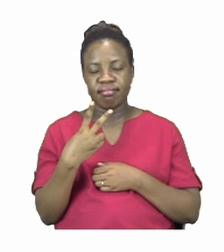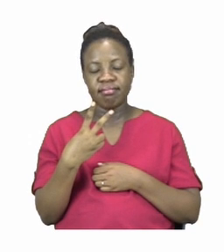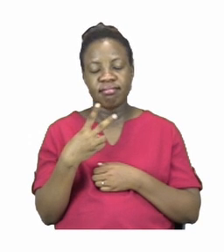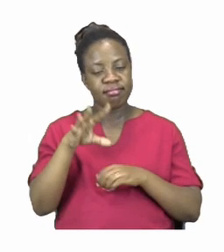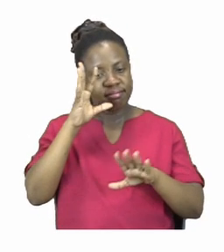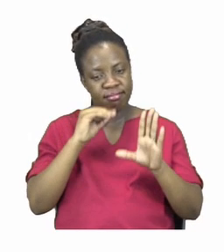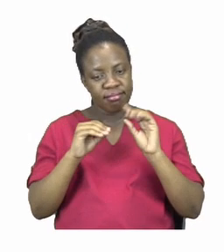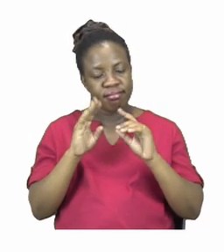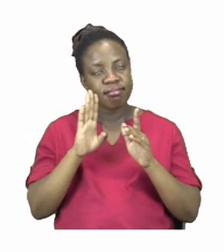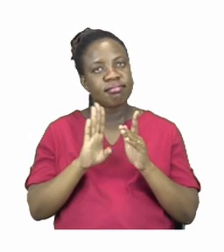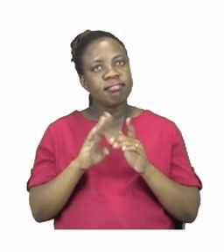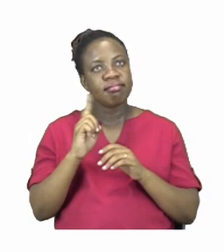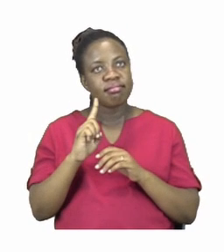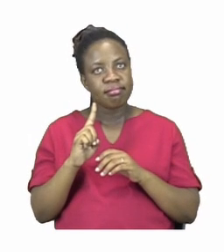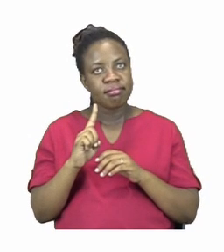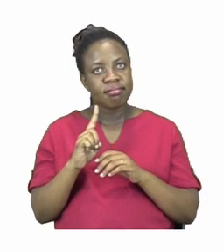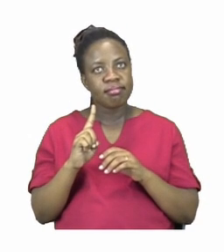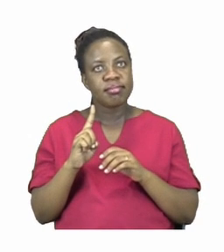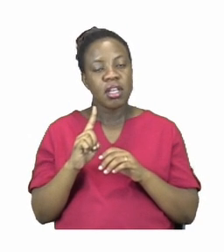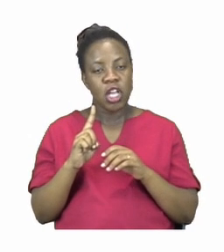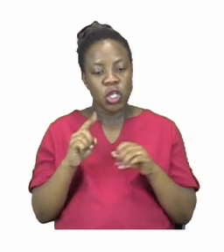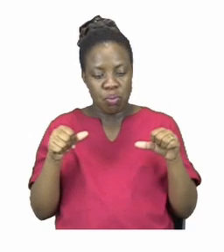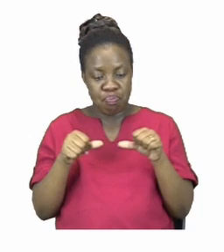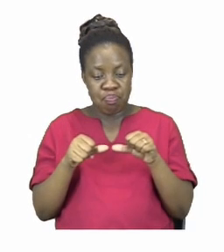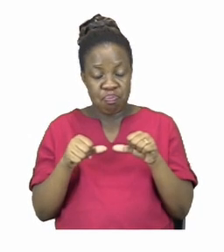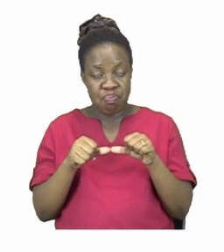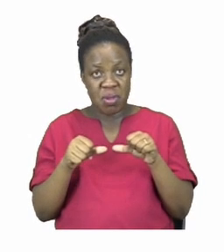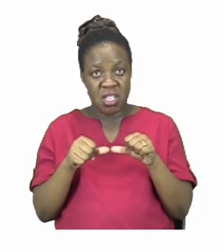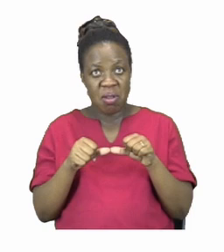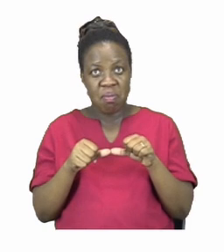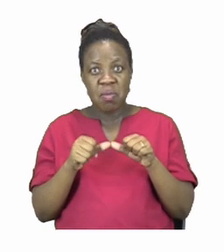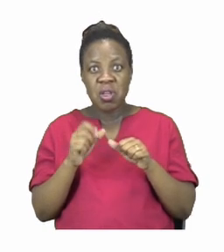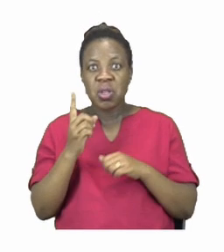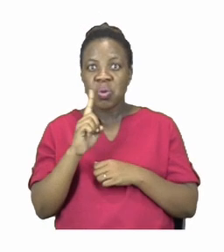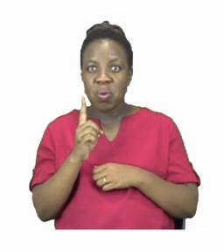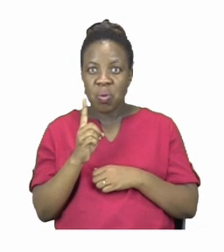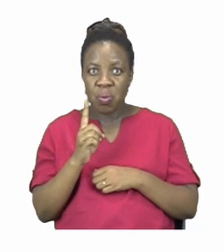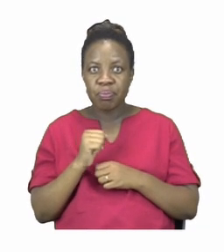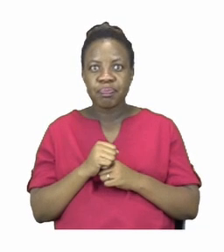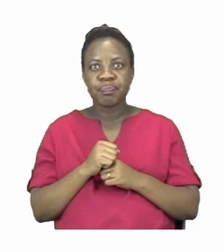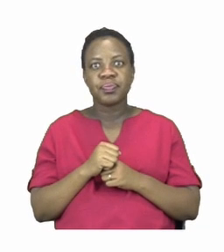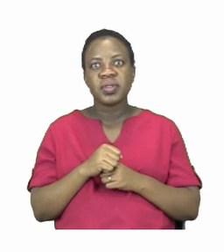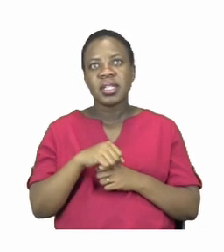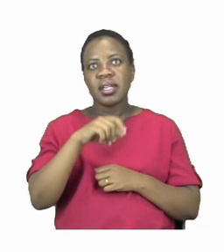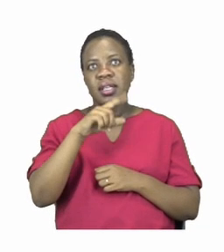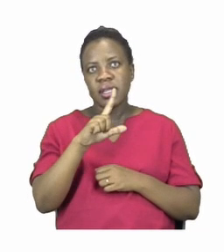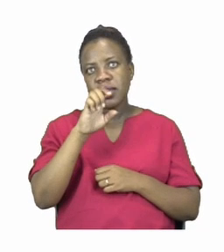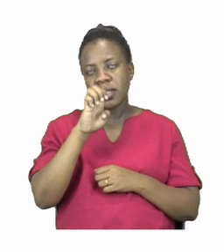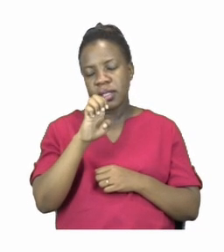Today's measurement is all about length. We're going to use a ruler and also another skill